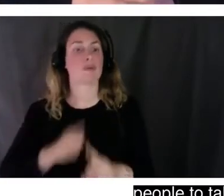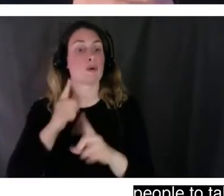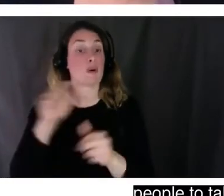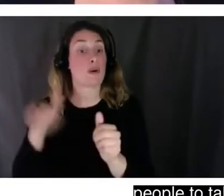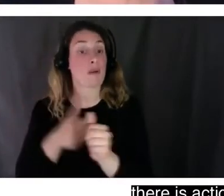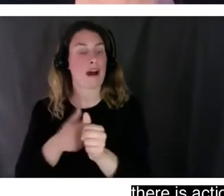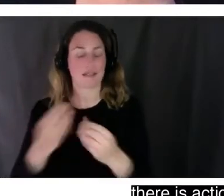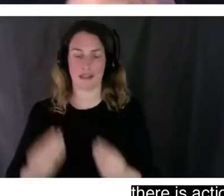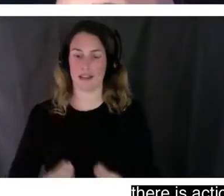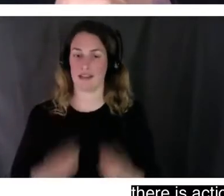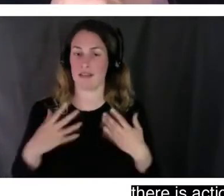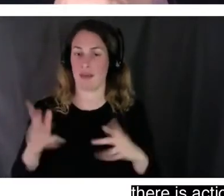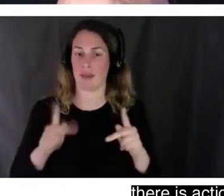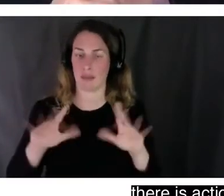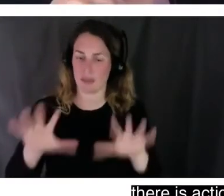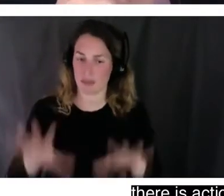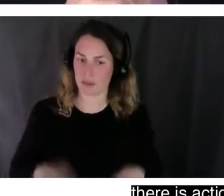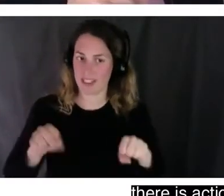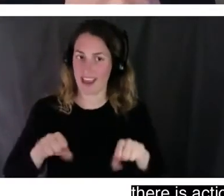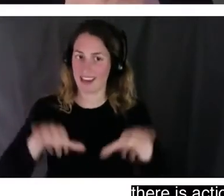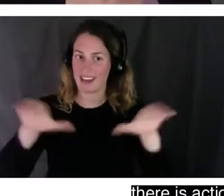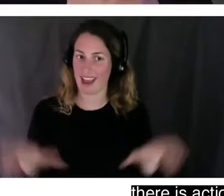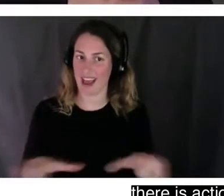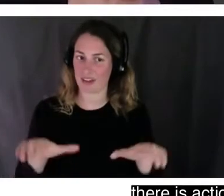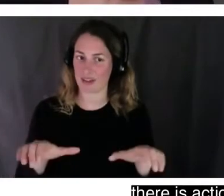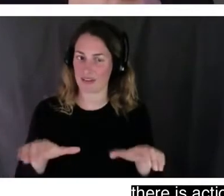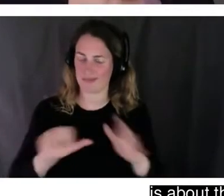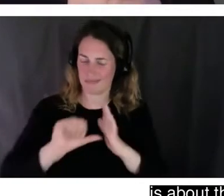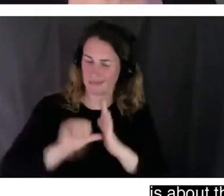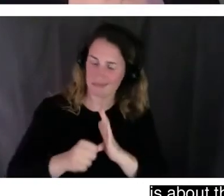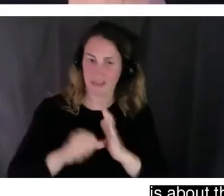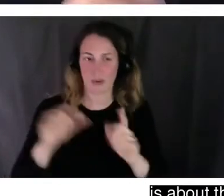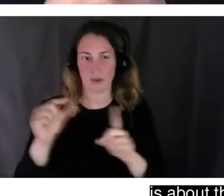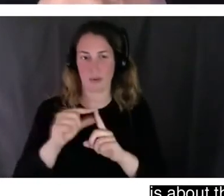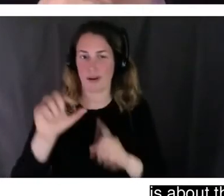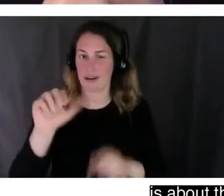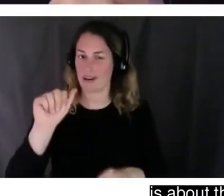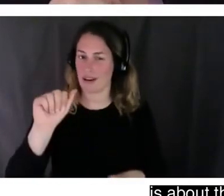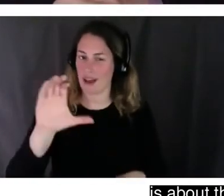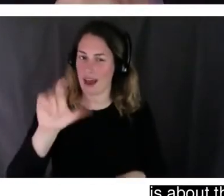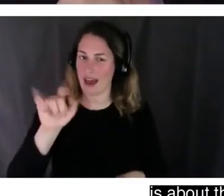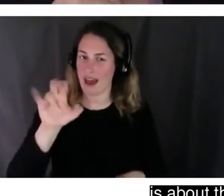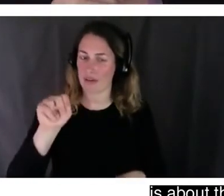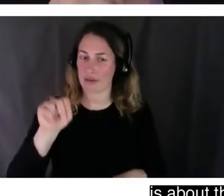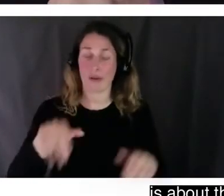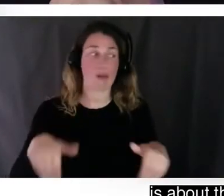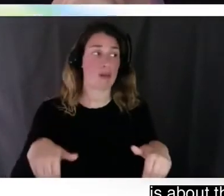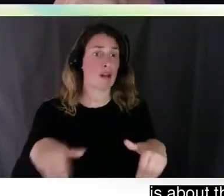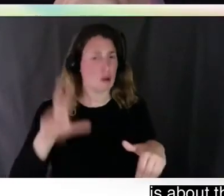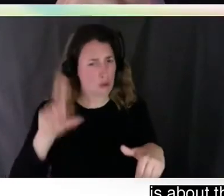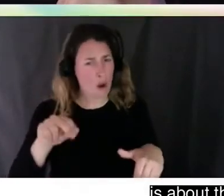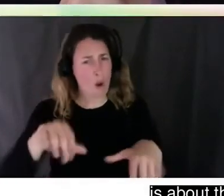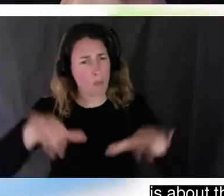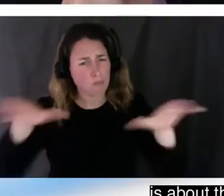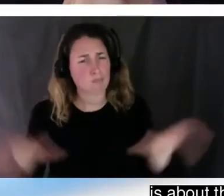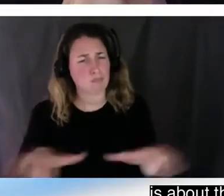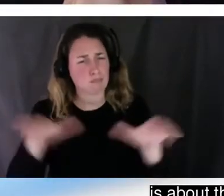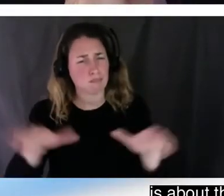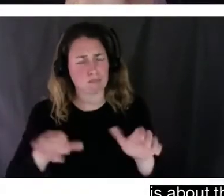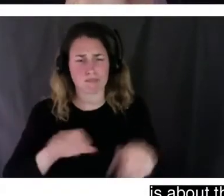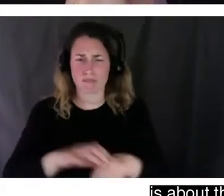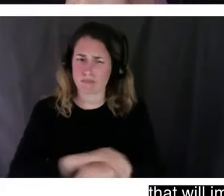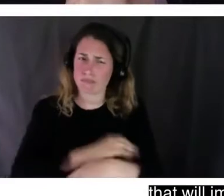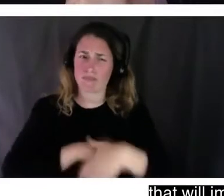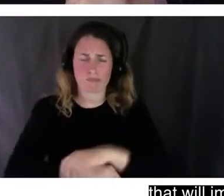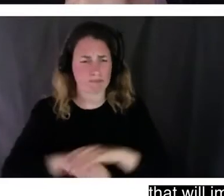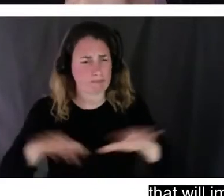So the key word there is action. The middle word, is about that action. And